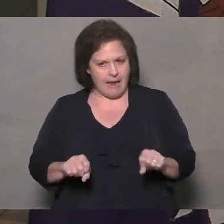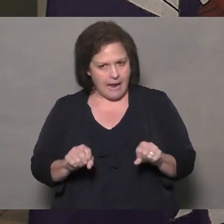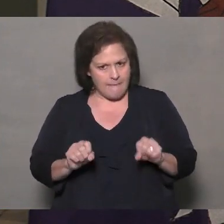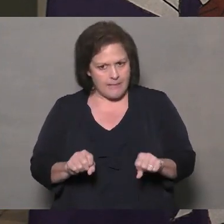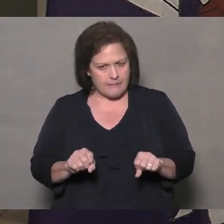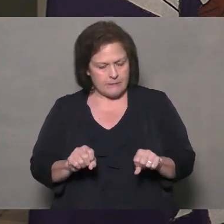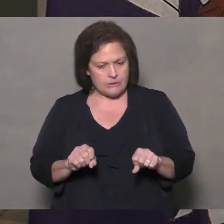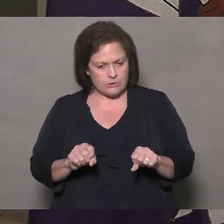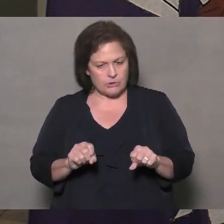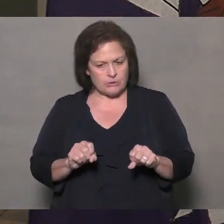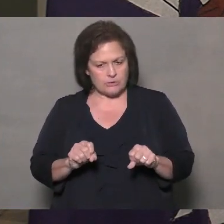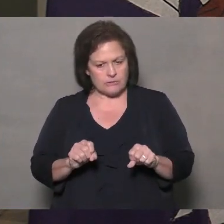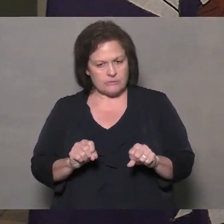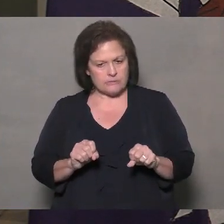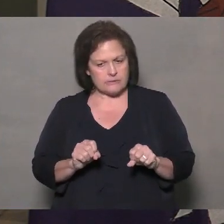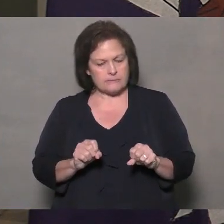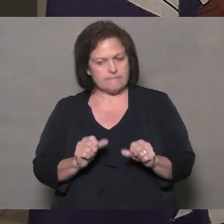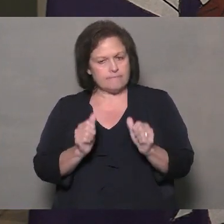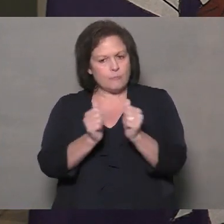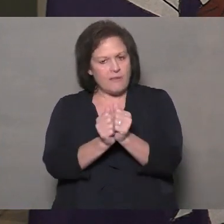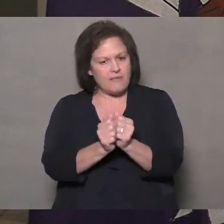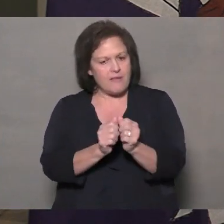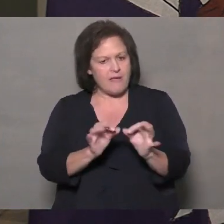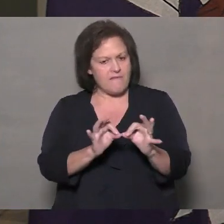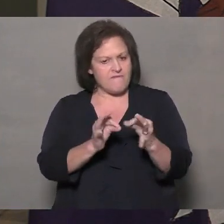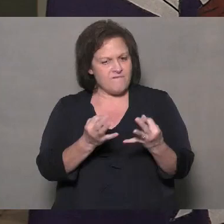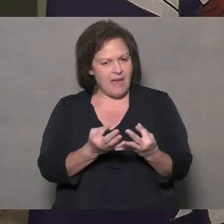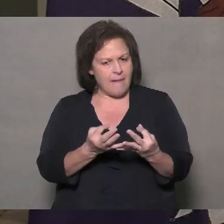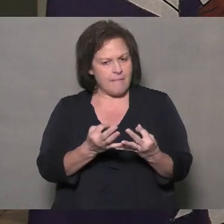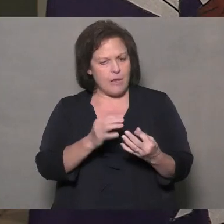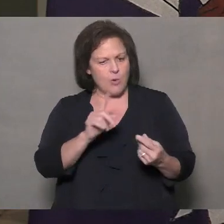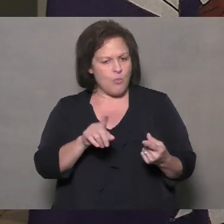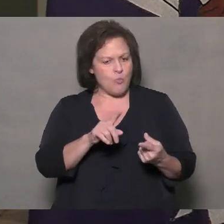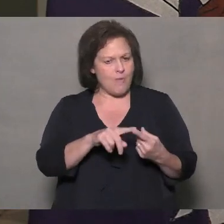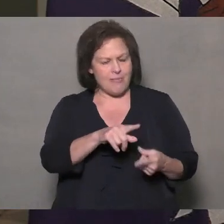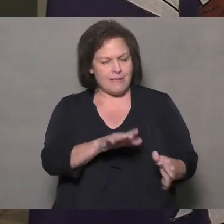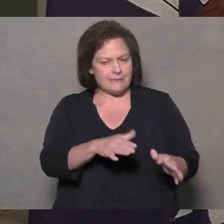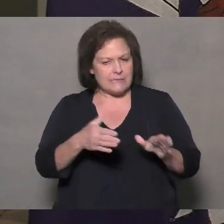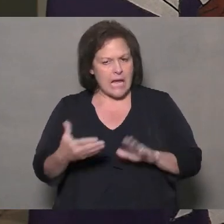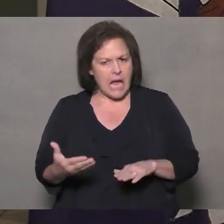their loved ones as they face the end, having to